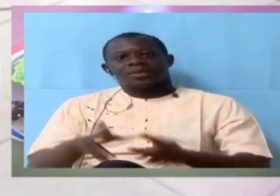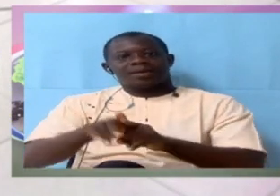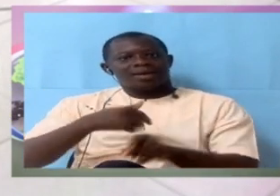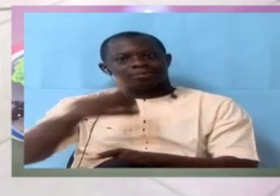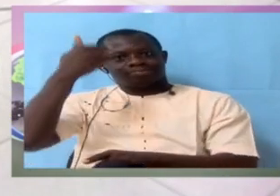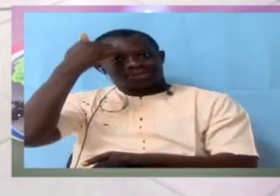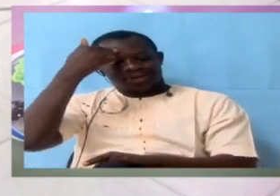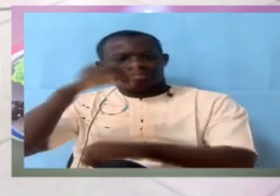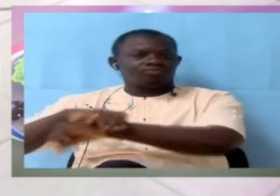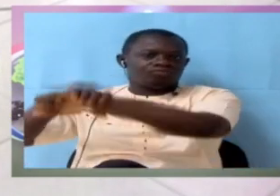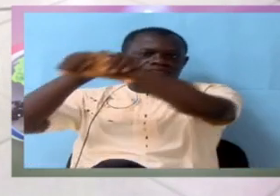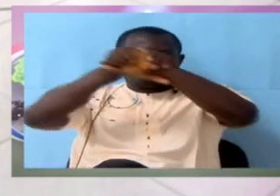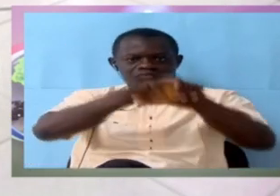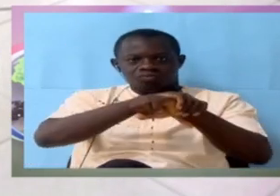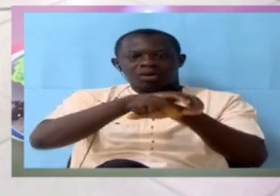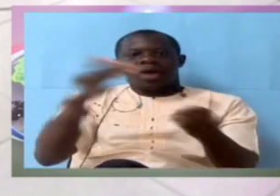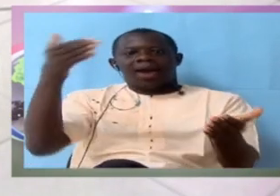I took her to the hospital.